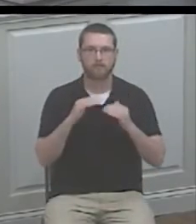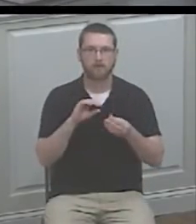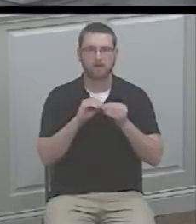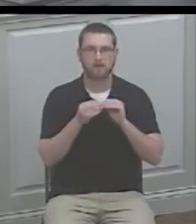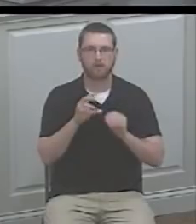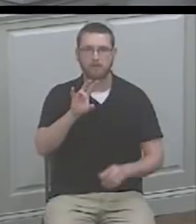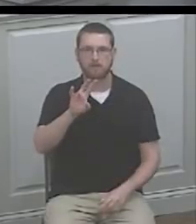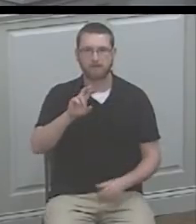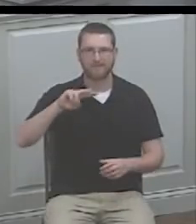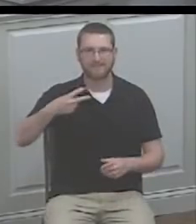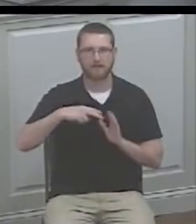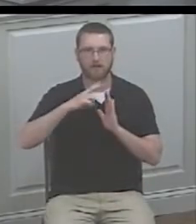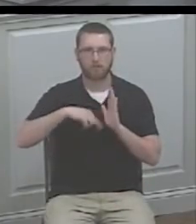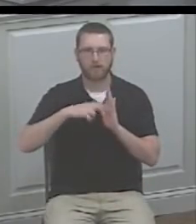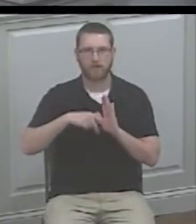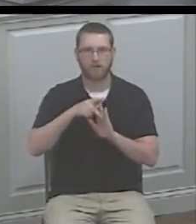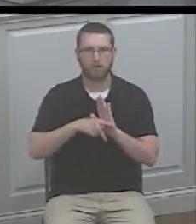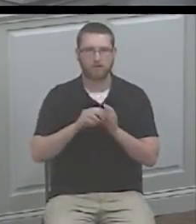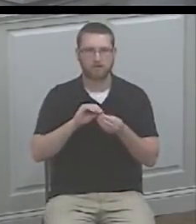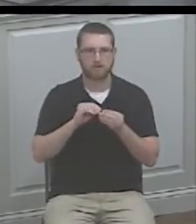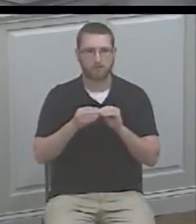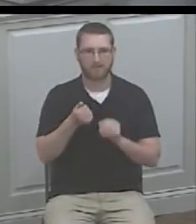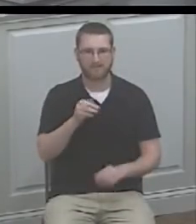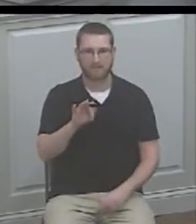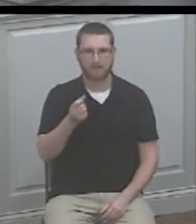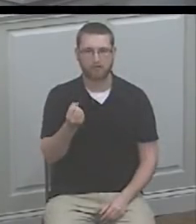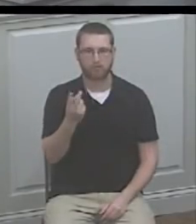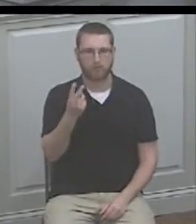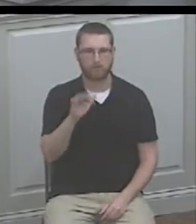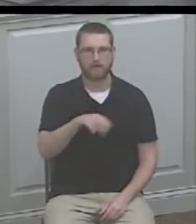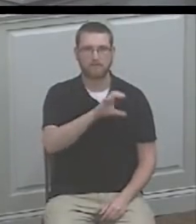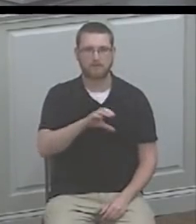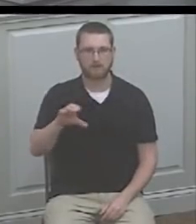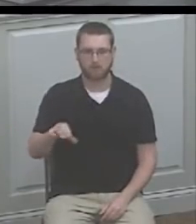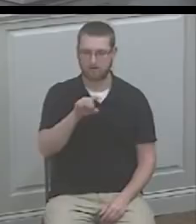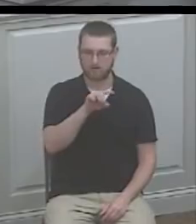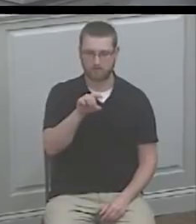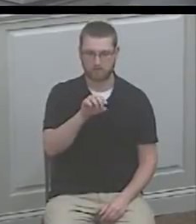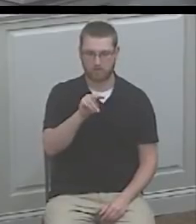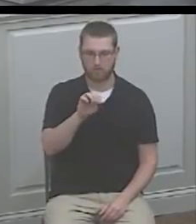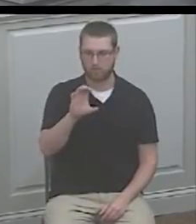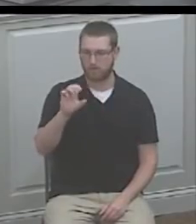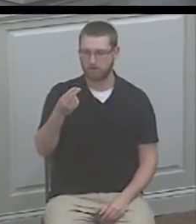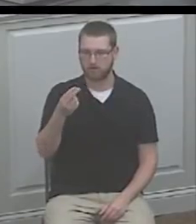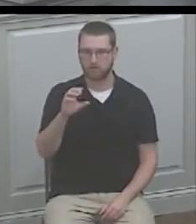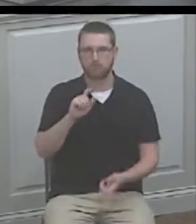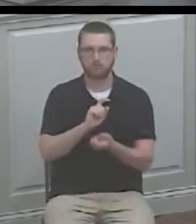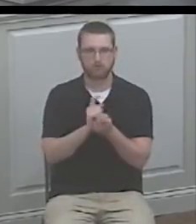the second reading of Ordinance Number 1912. This is the Center College Zone Change.